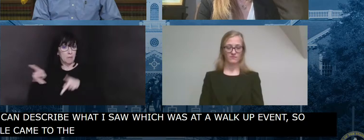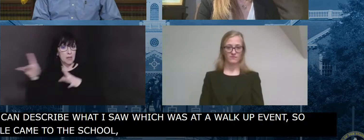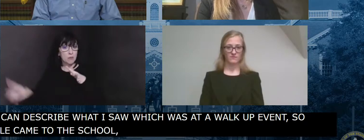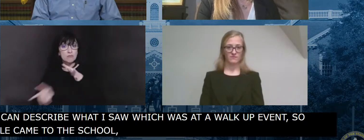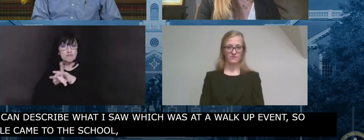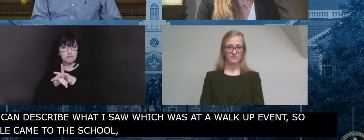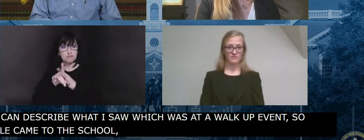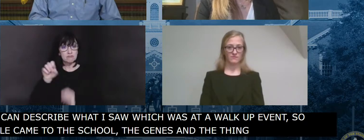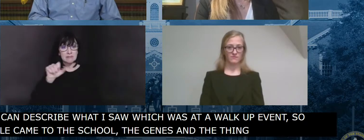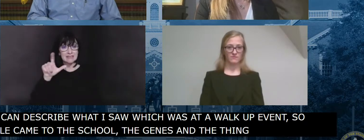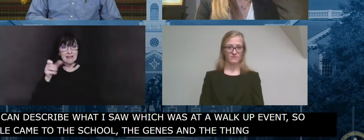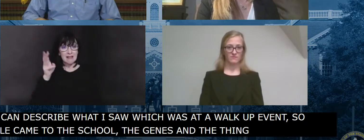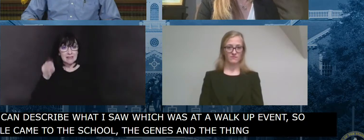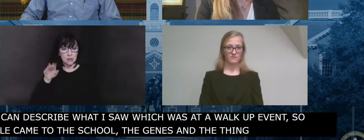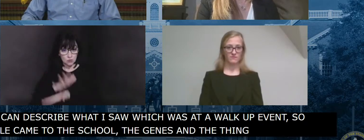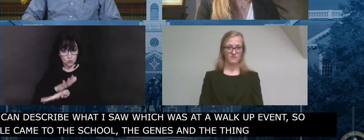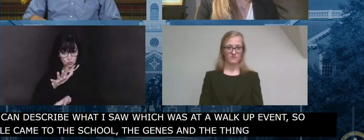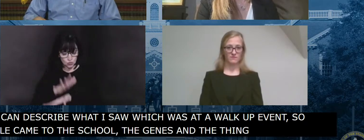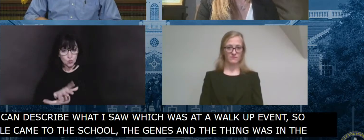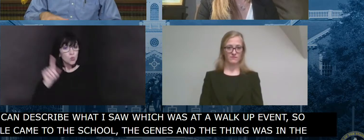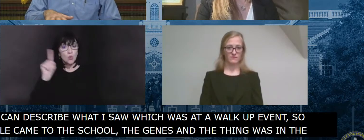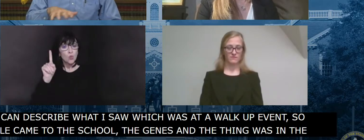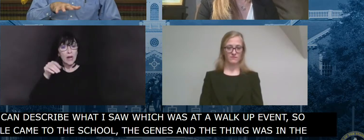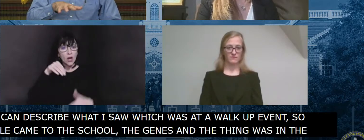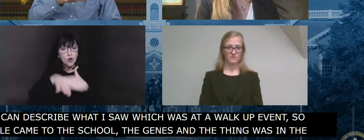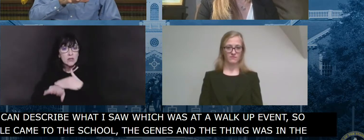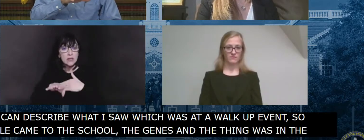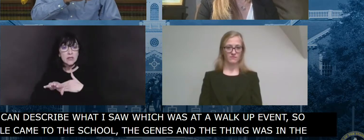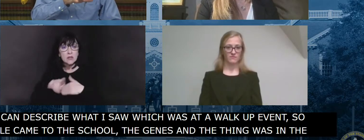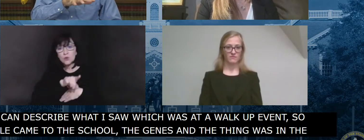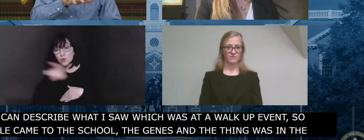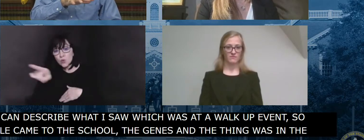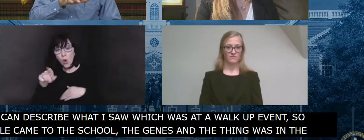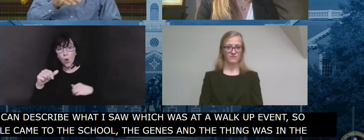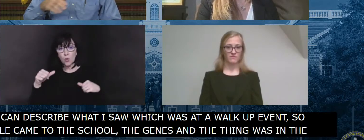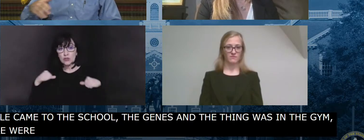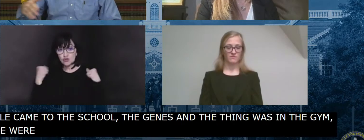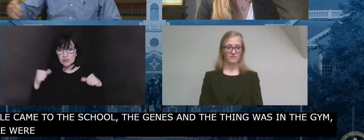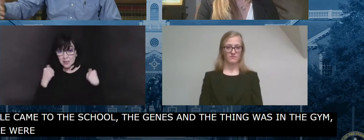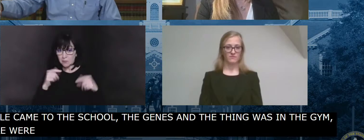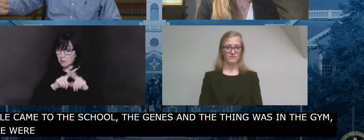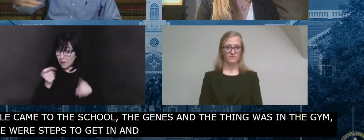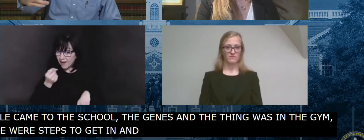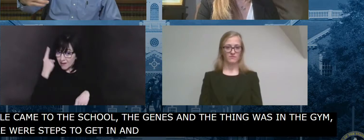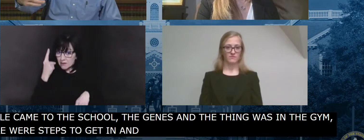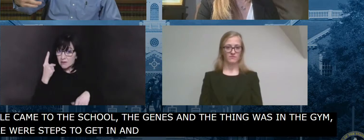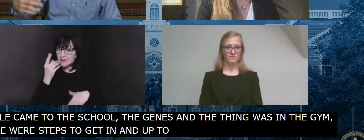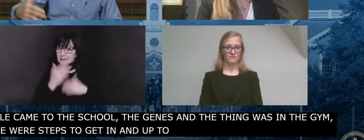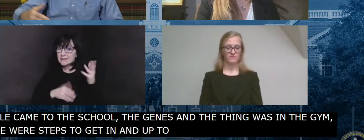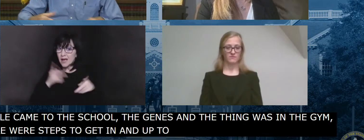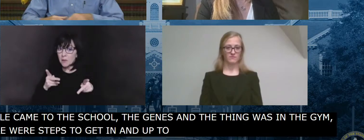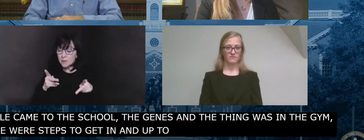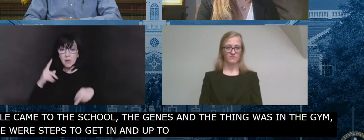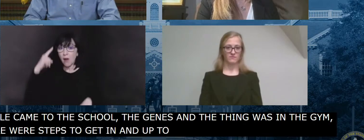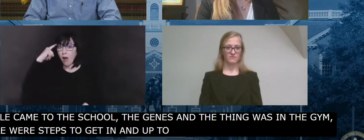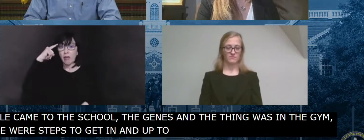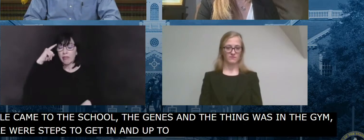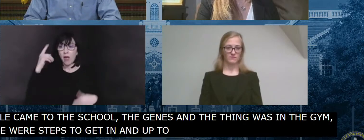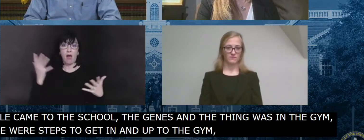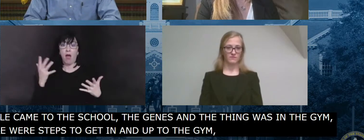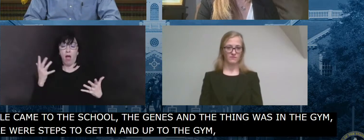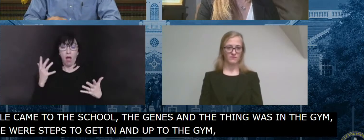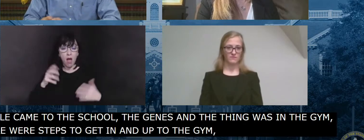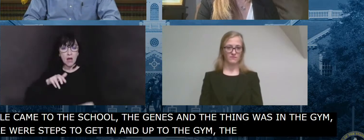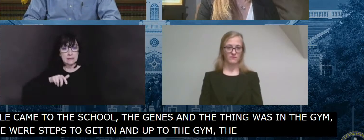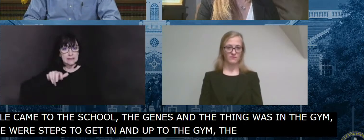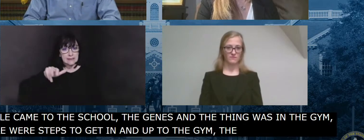the gymnasium. Unfortunately, there were steps to get in and up to the gymnasium. The kind of handicap access was around